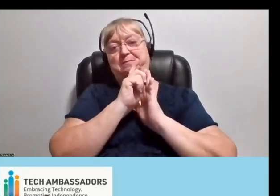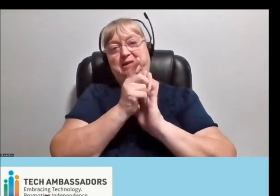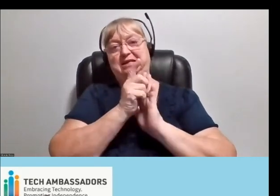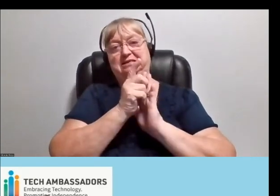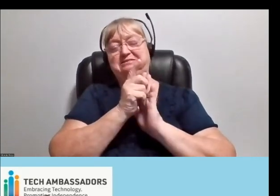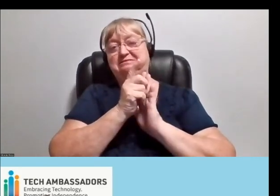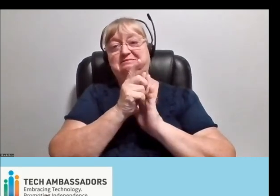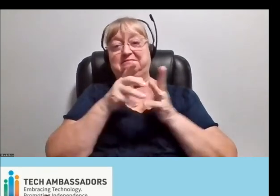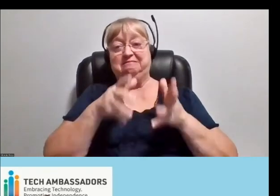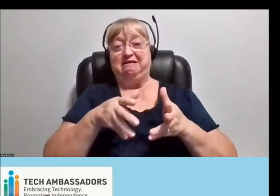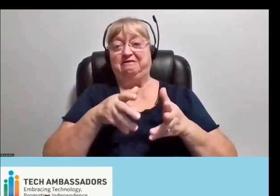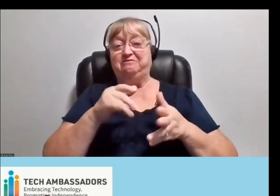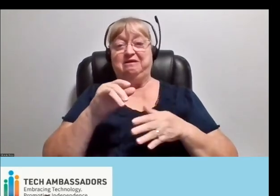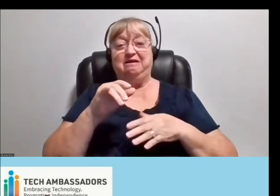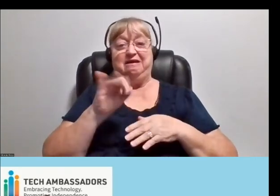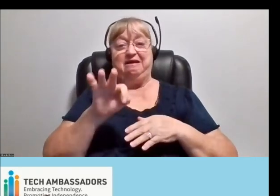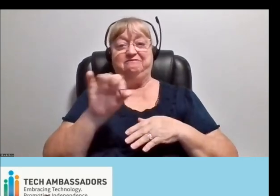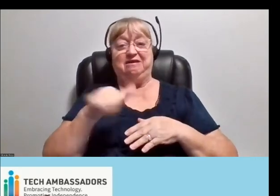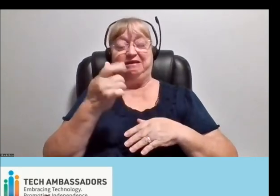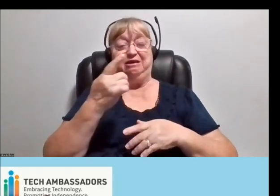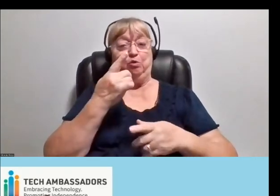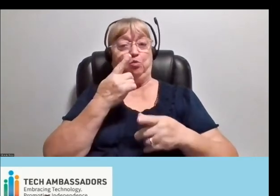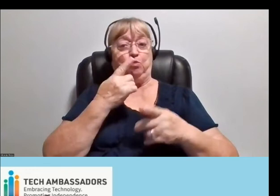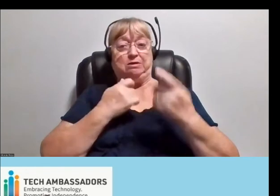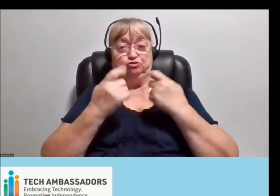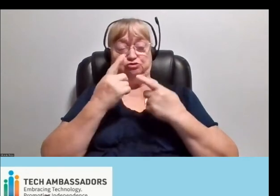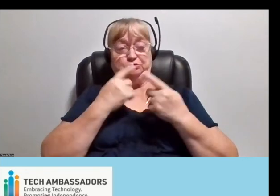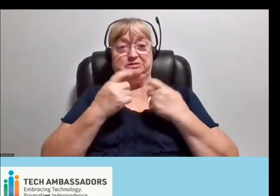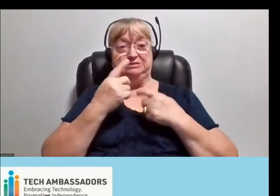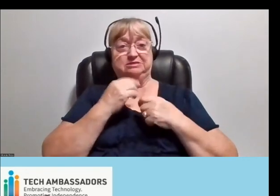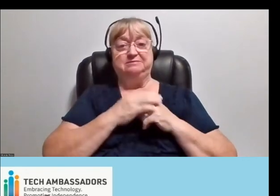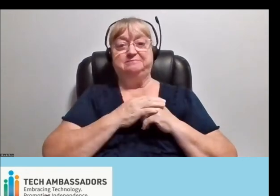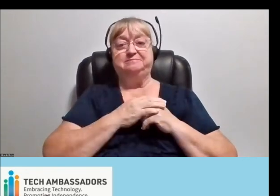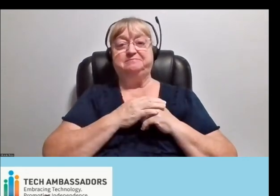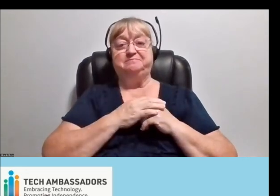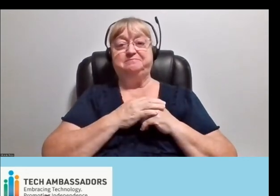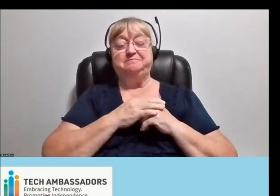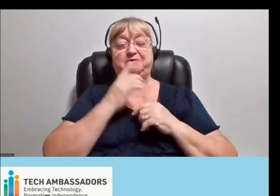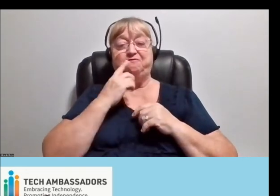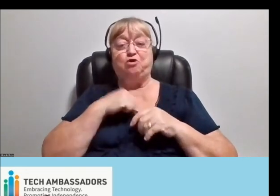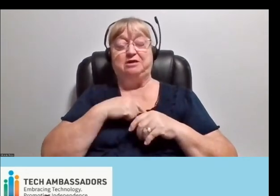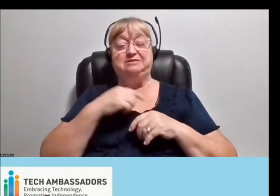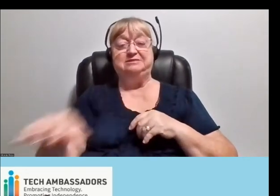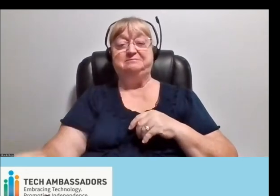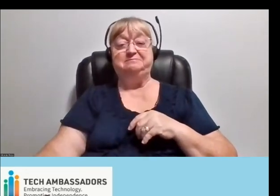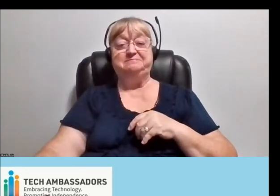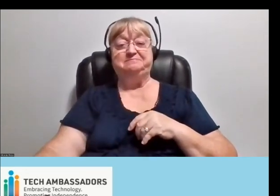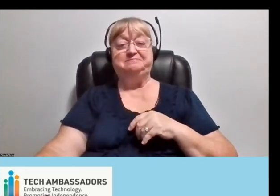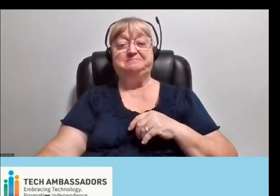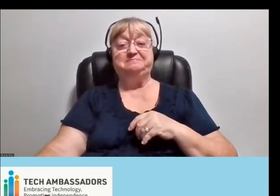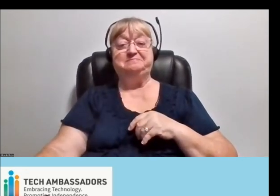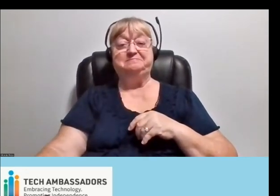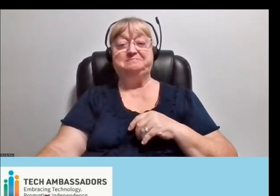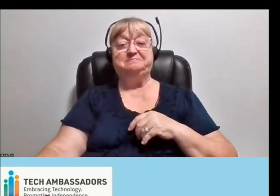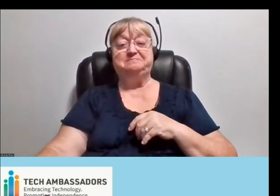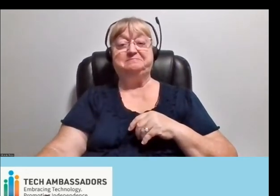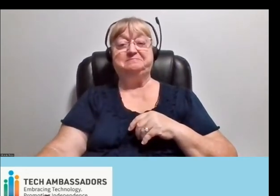If anybody has questions for us on any of these topics.